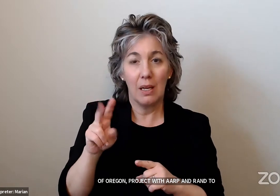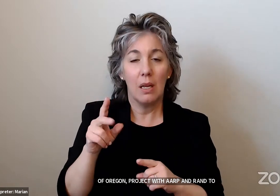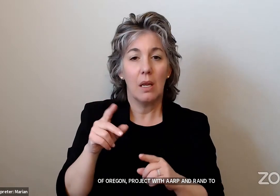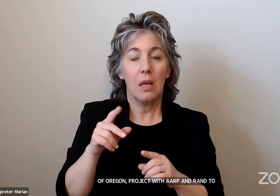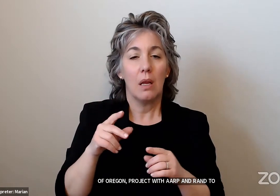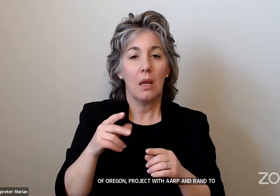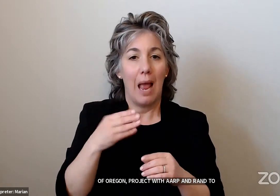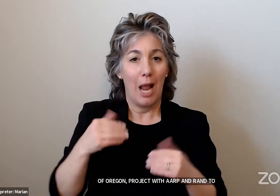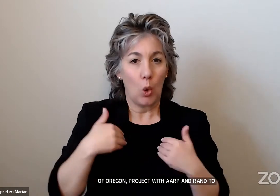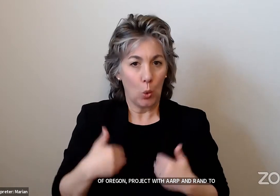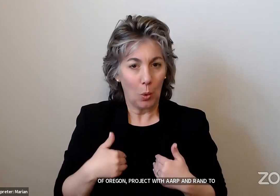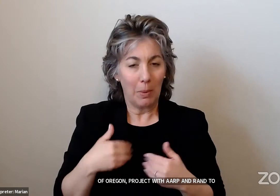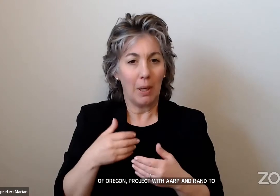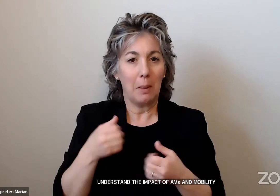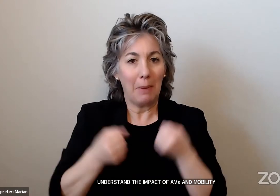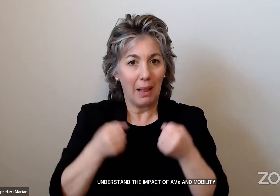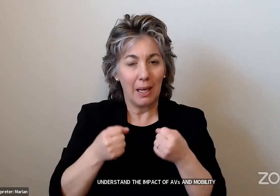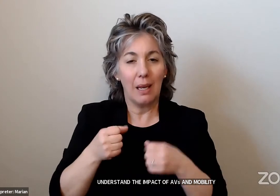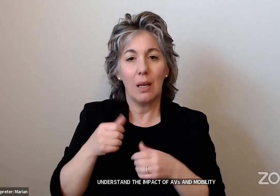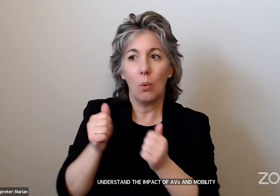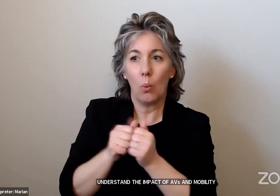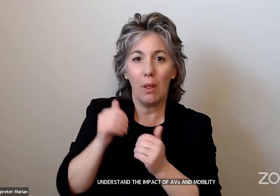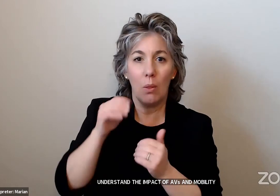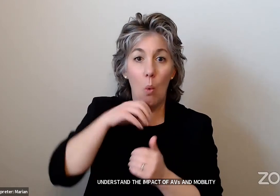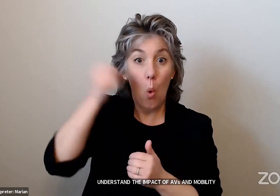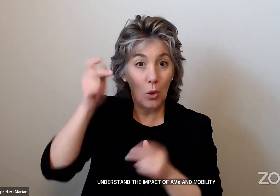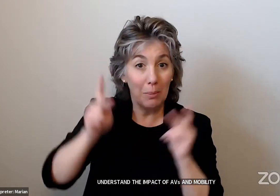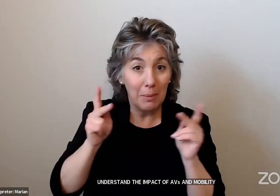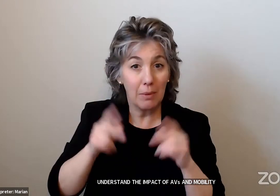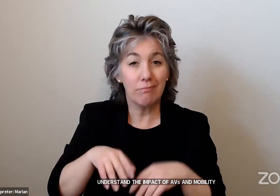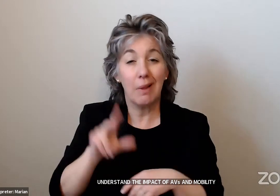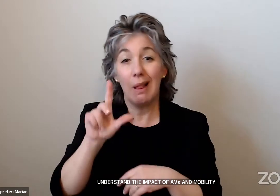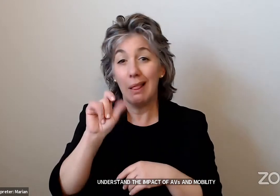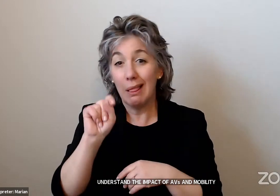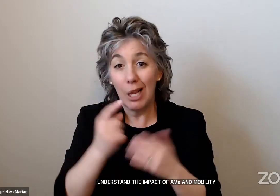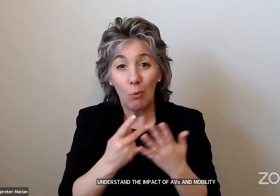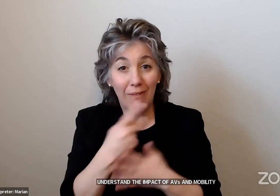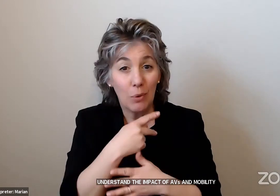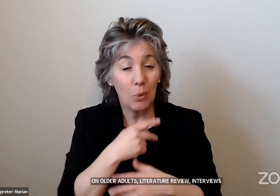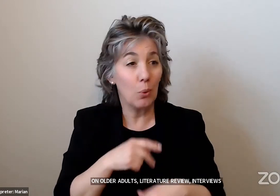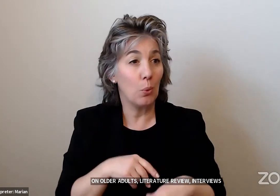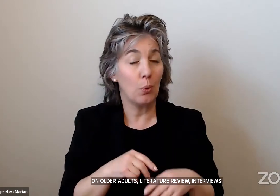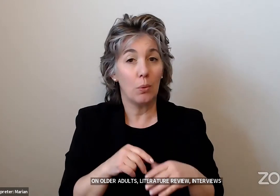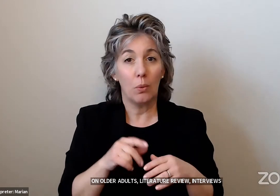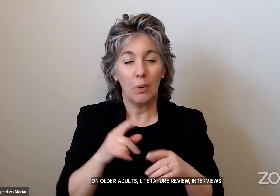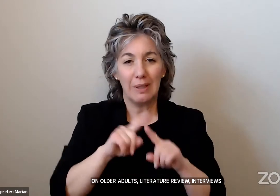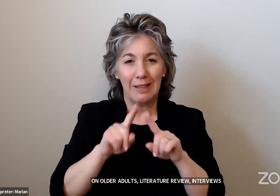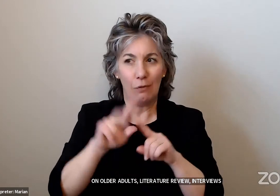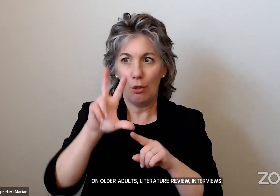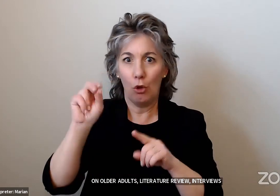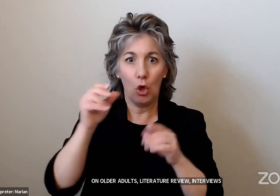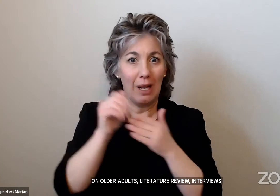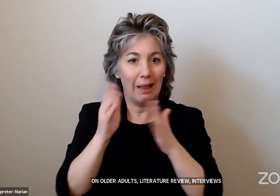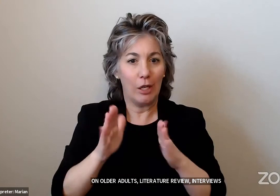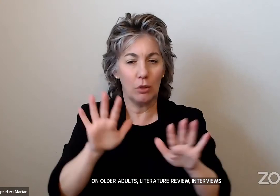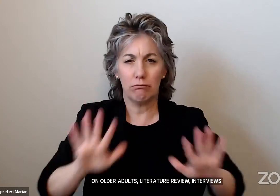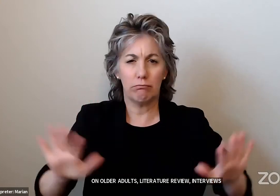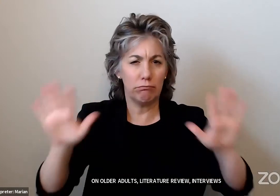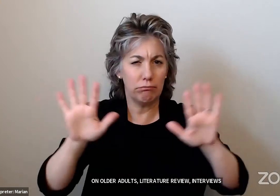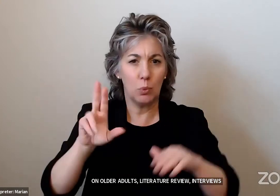included literature review interviews with a bunch of different stakeholders and roundtable of approximately 30 leaders from around the country. The three main